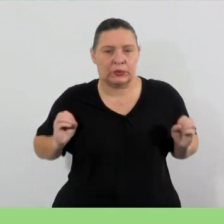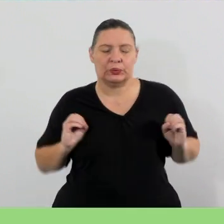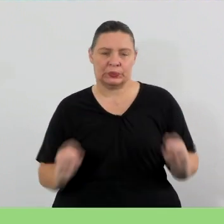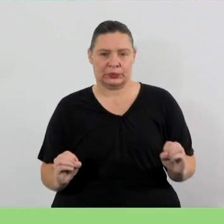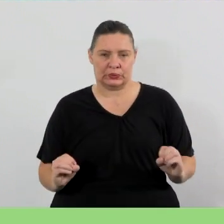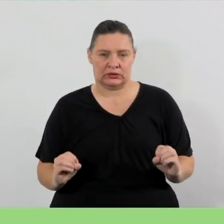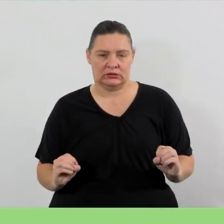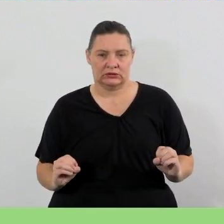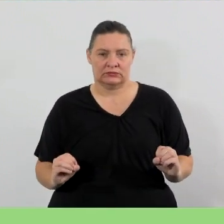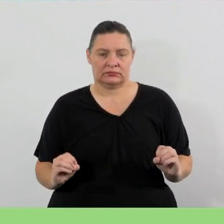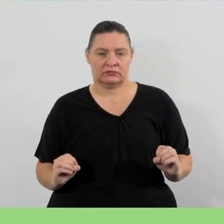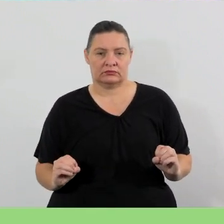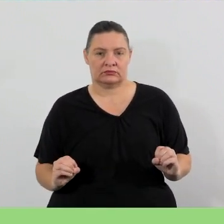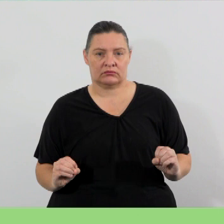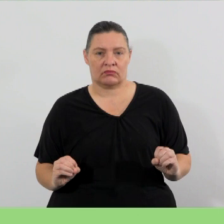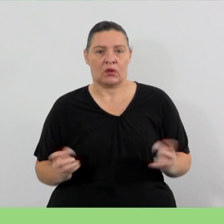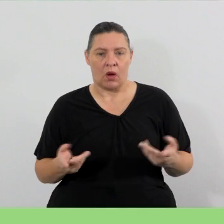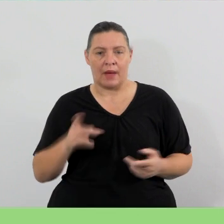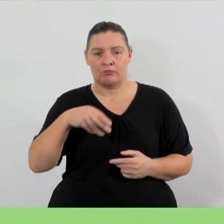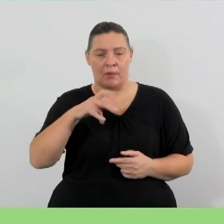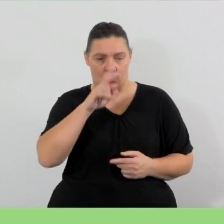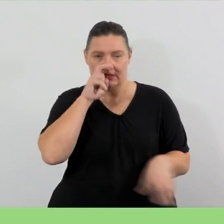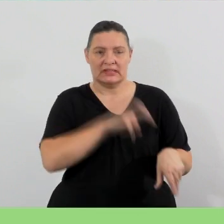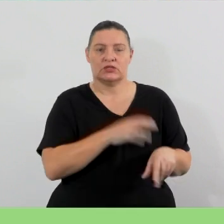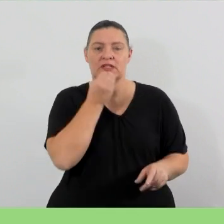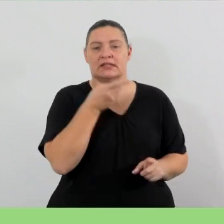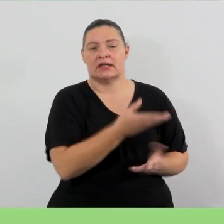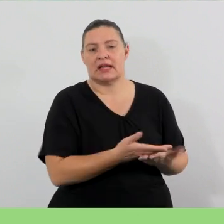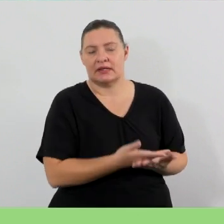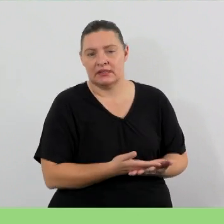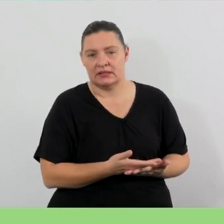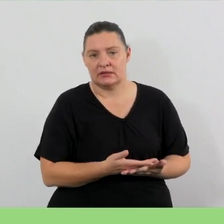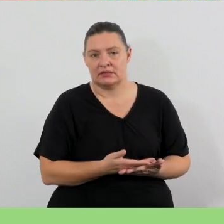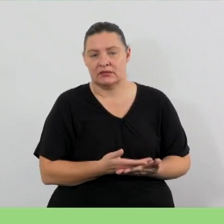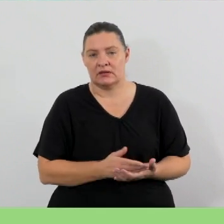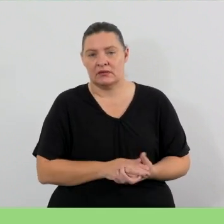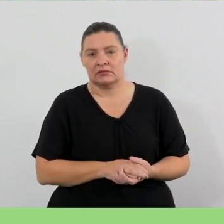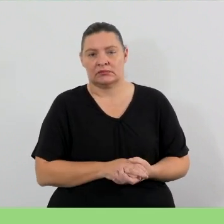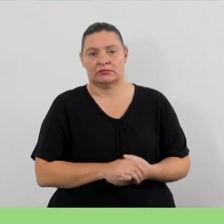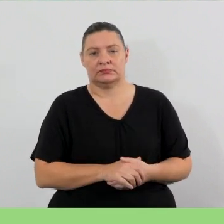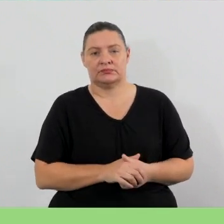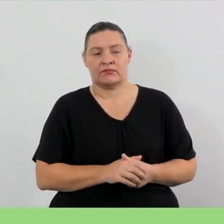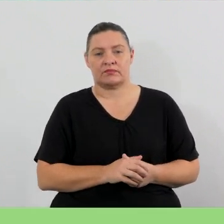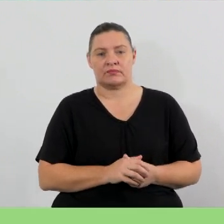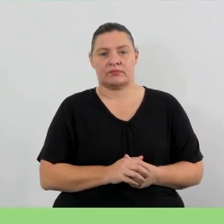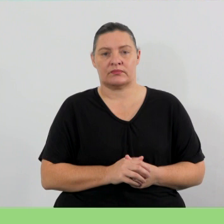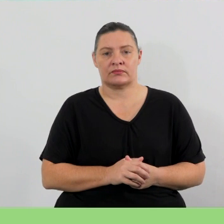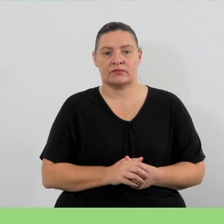food, or will not have primary consumers to feed on. So the secondary